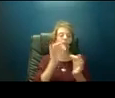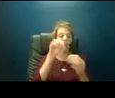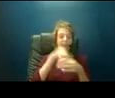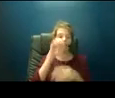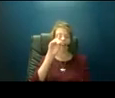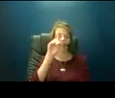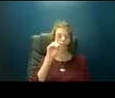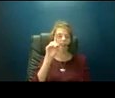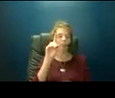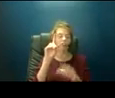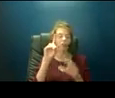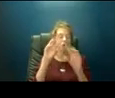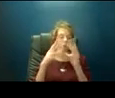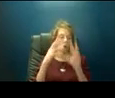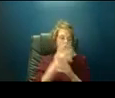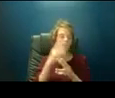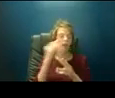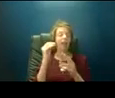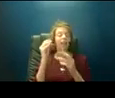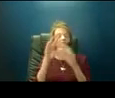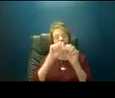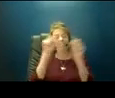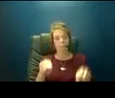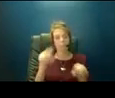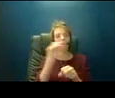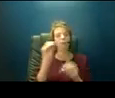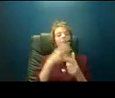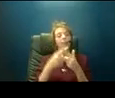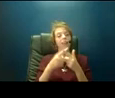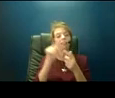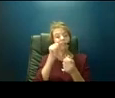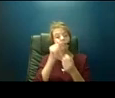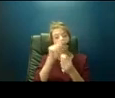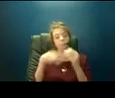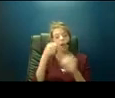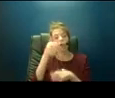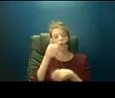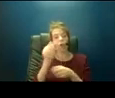sector ecosystem, and then thinking specifically about your own work.